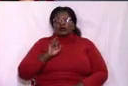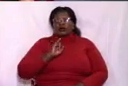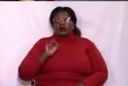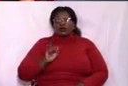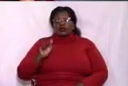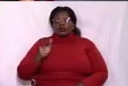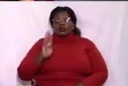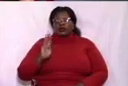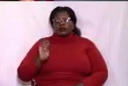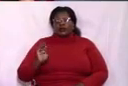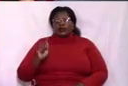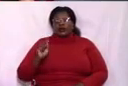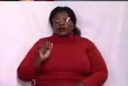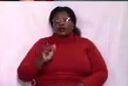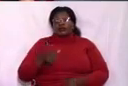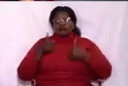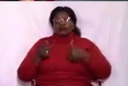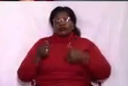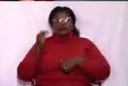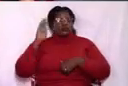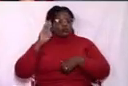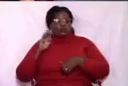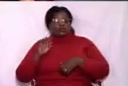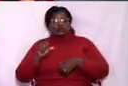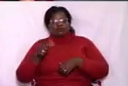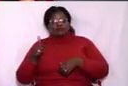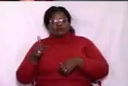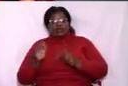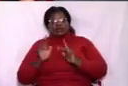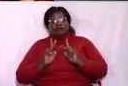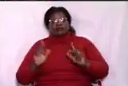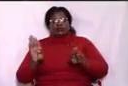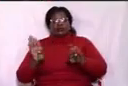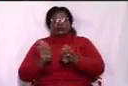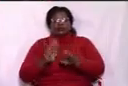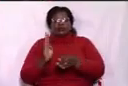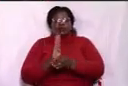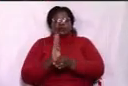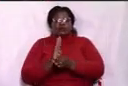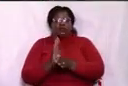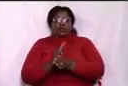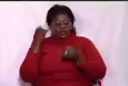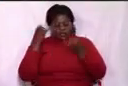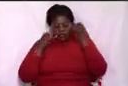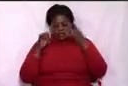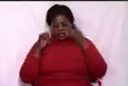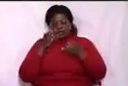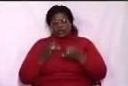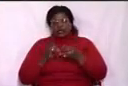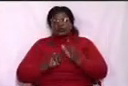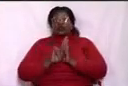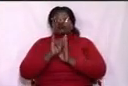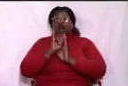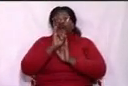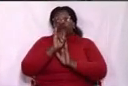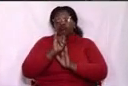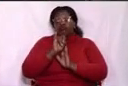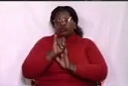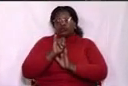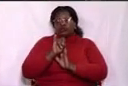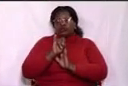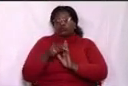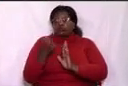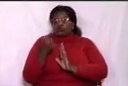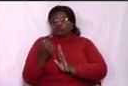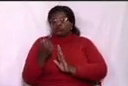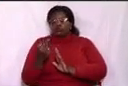it's always good to listen to other co-entrepreneurs' advice and ideas in order to improve your own